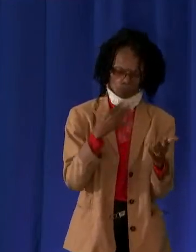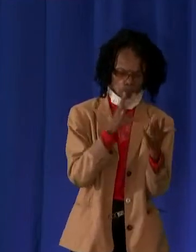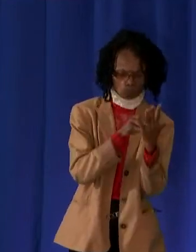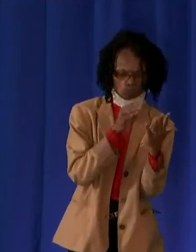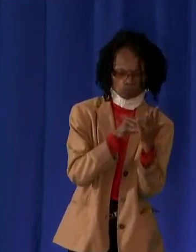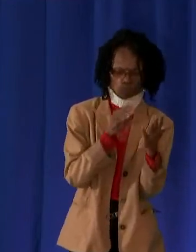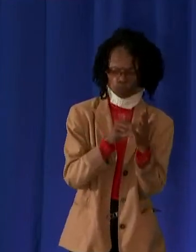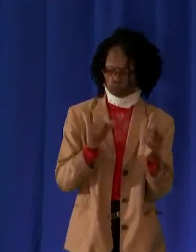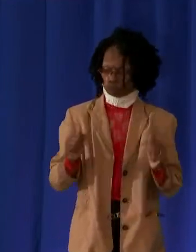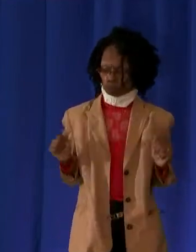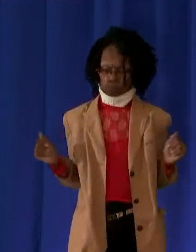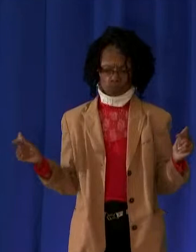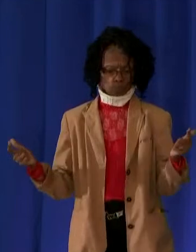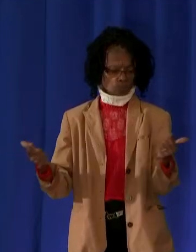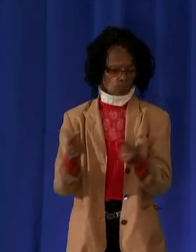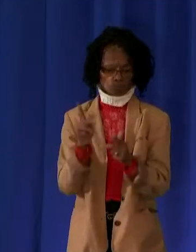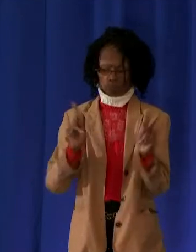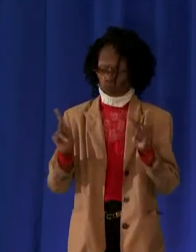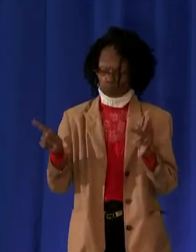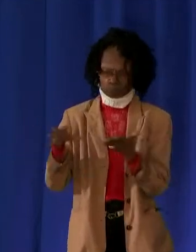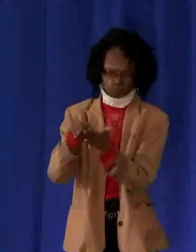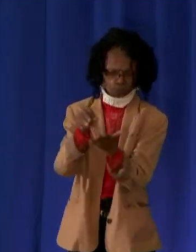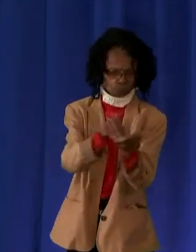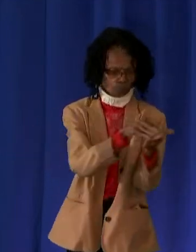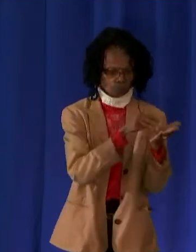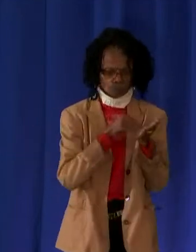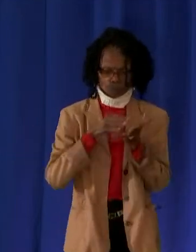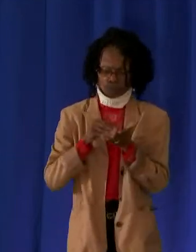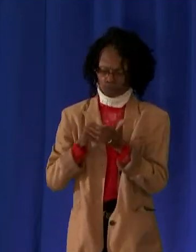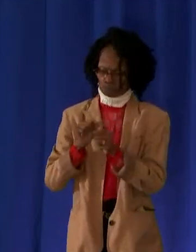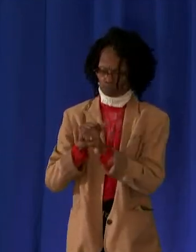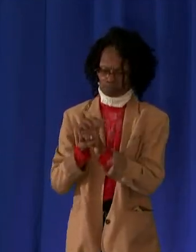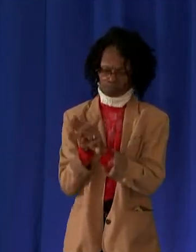I've learned, we've all learned, that this virus can